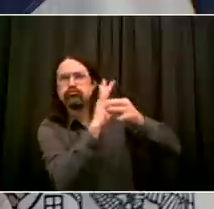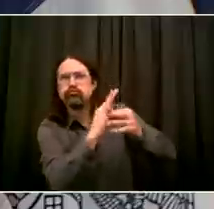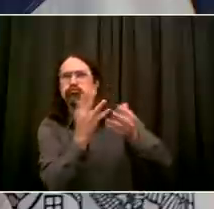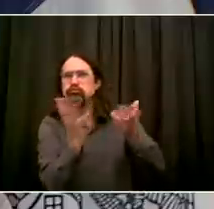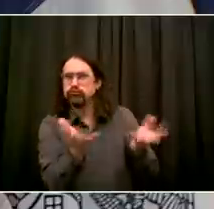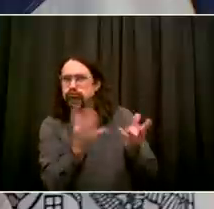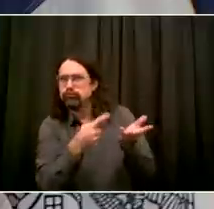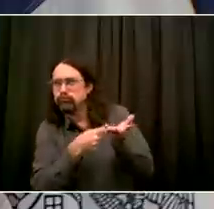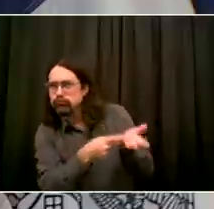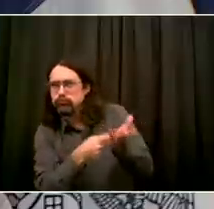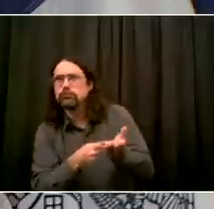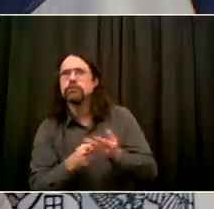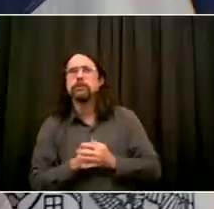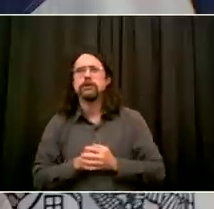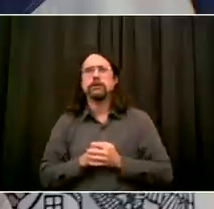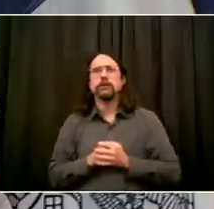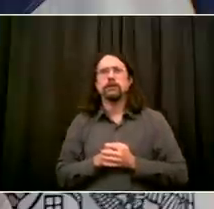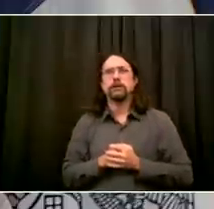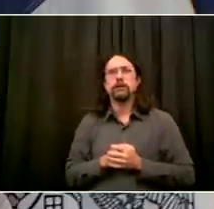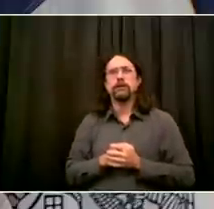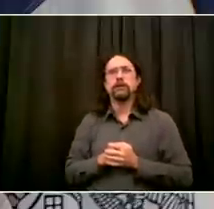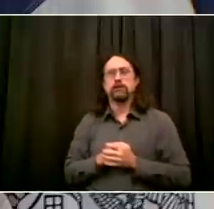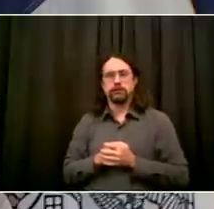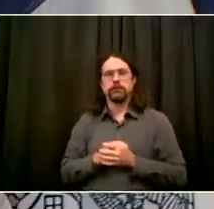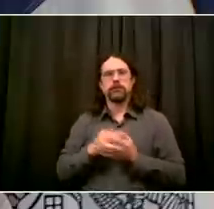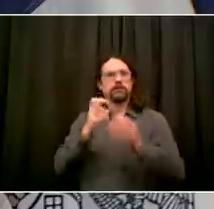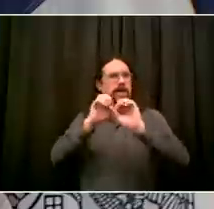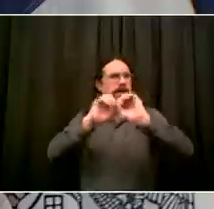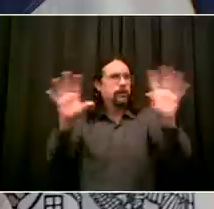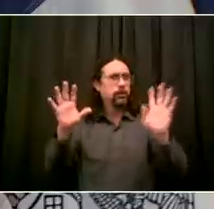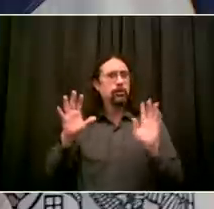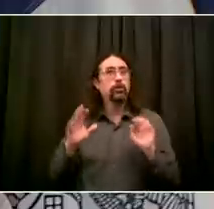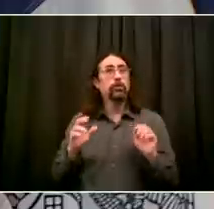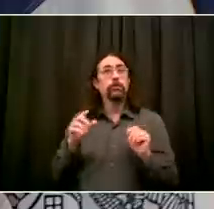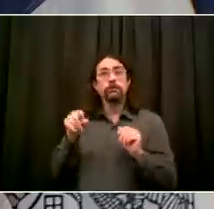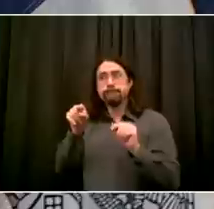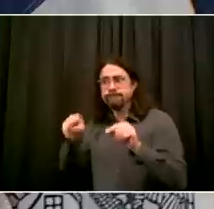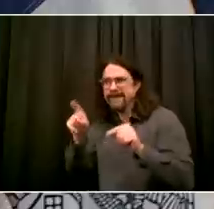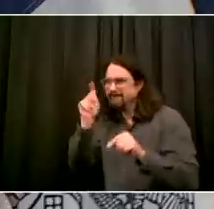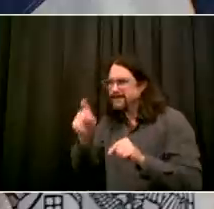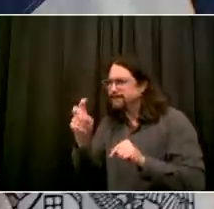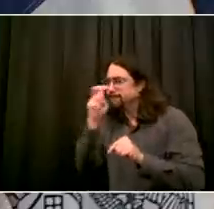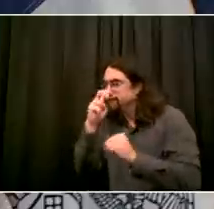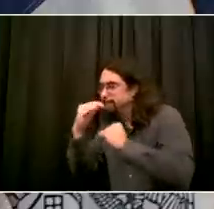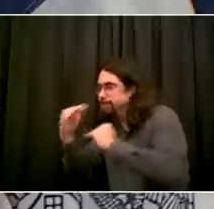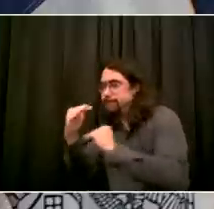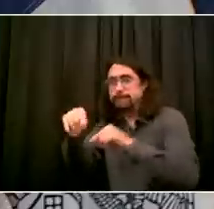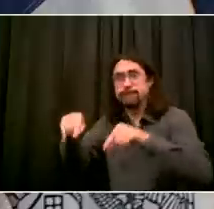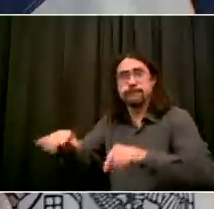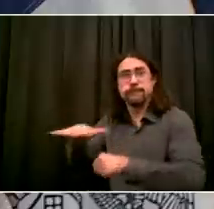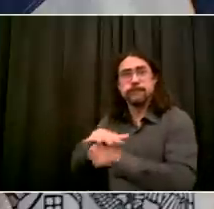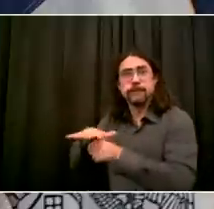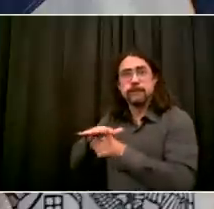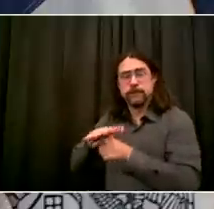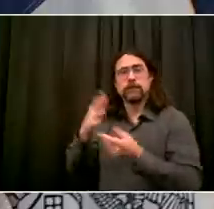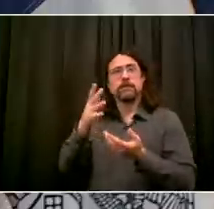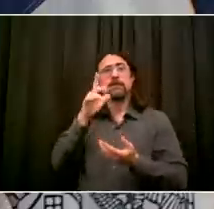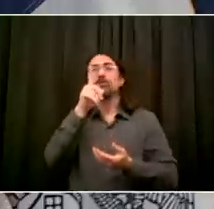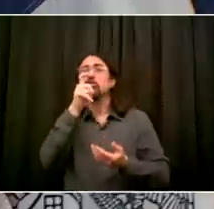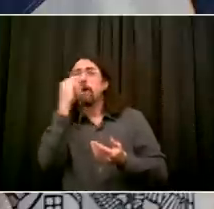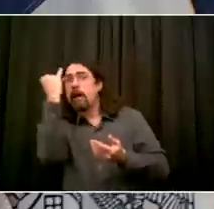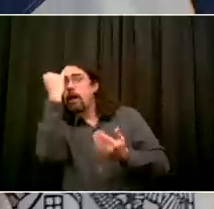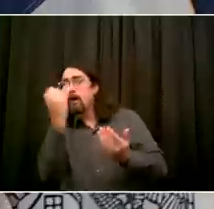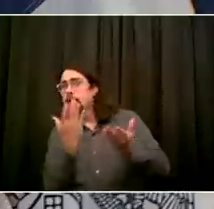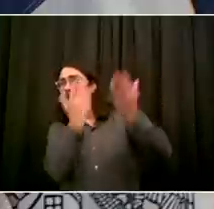can modify as they see fit. But the important thing is to come to a decision quickly so we can get going. We are prepared to implement as soon